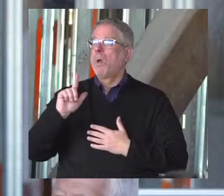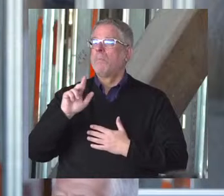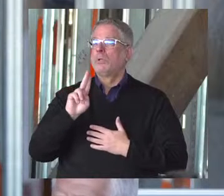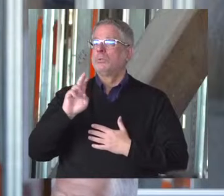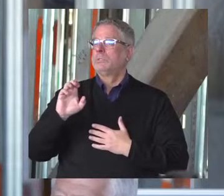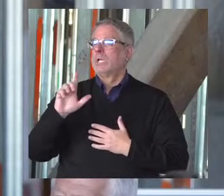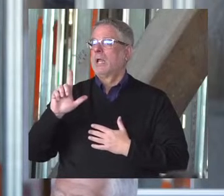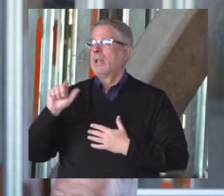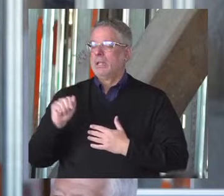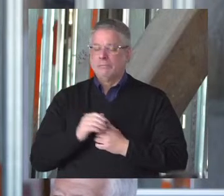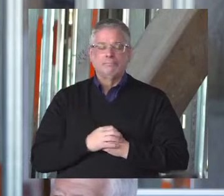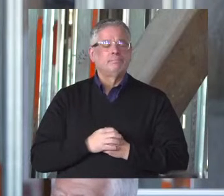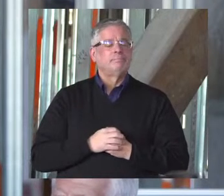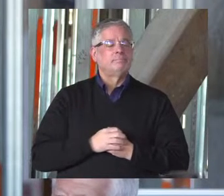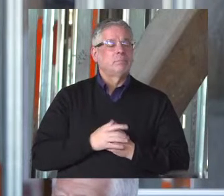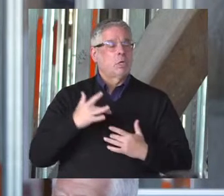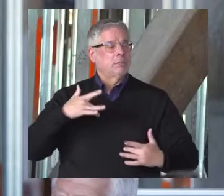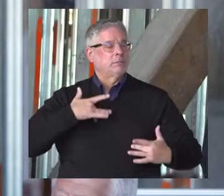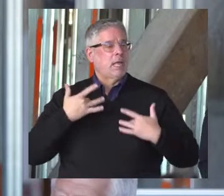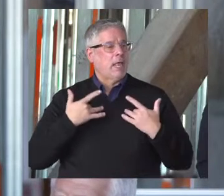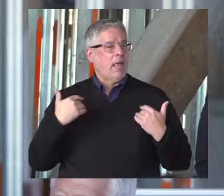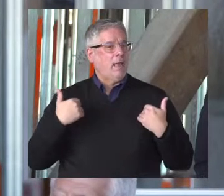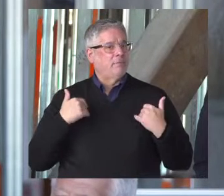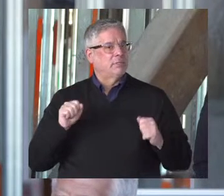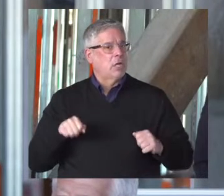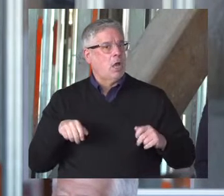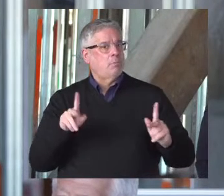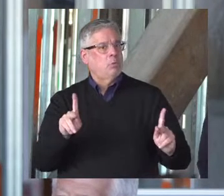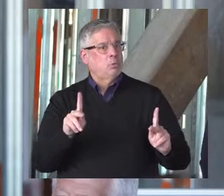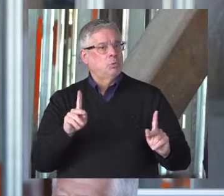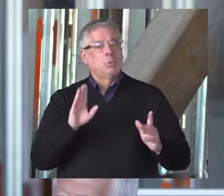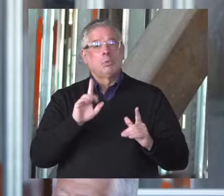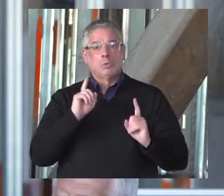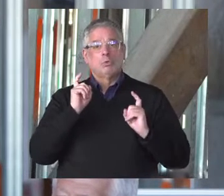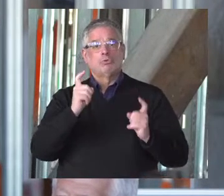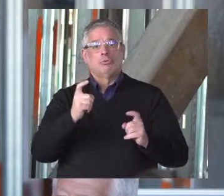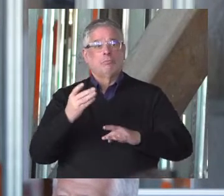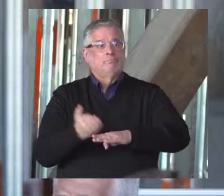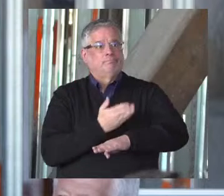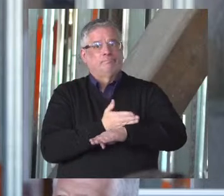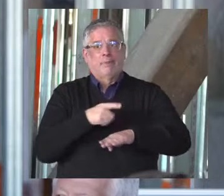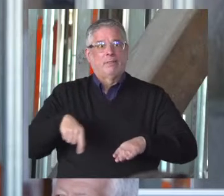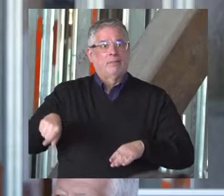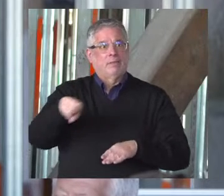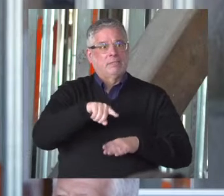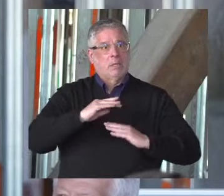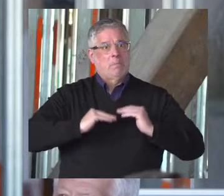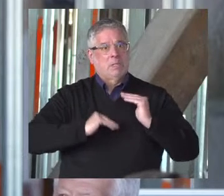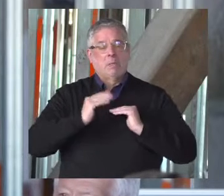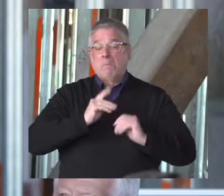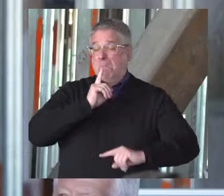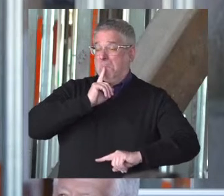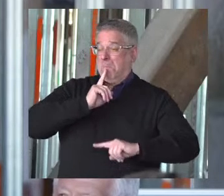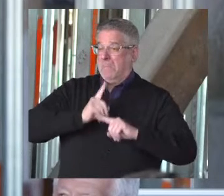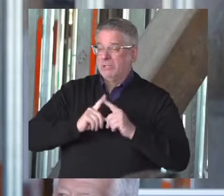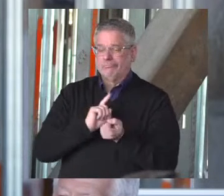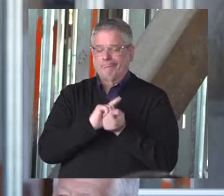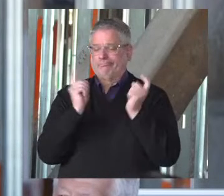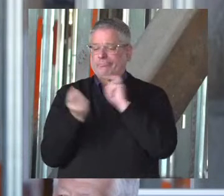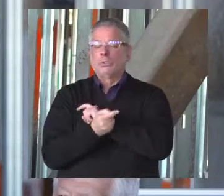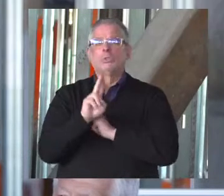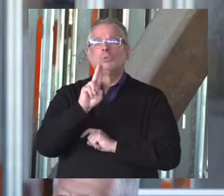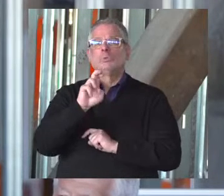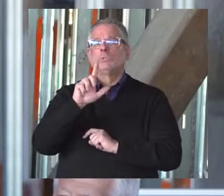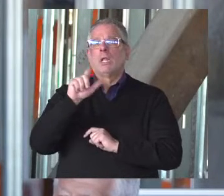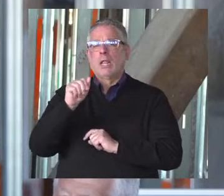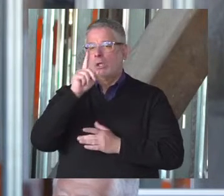UCLA. We're excited to have this opportunity to contribute to the revitalization of this landmark and to turn it into the UCLA